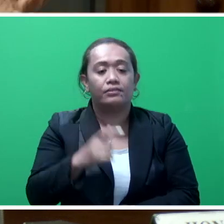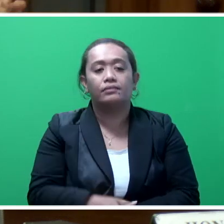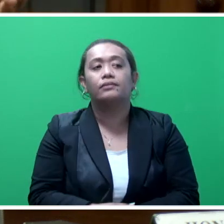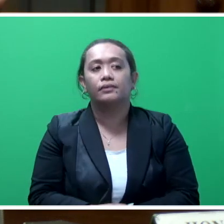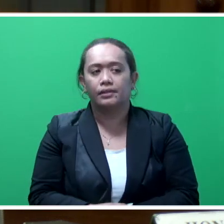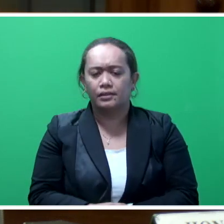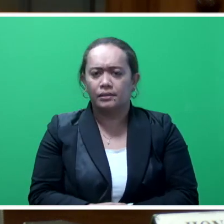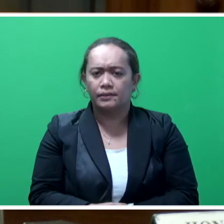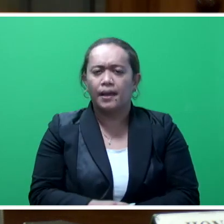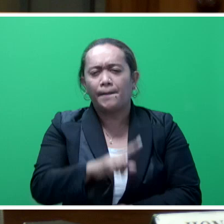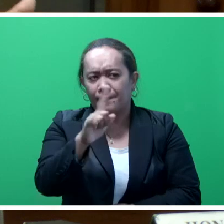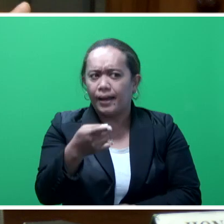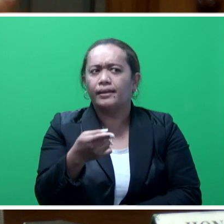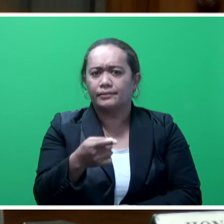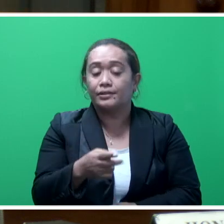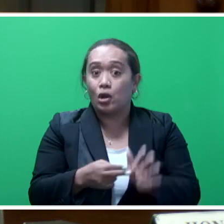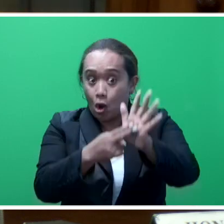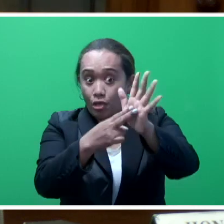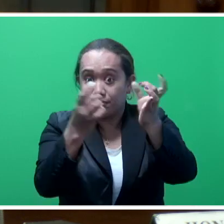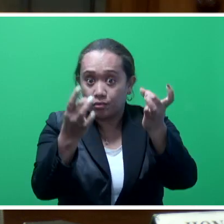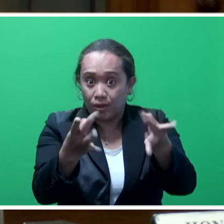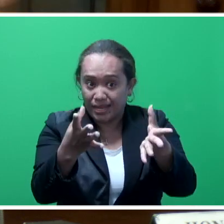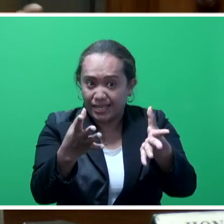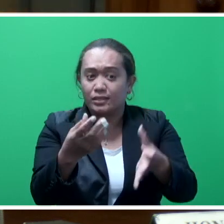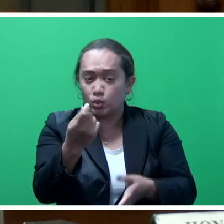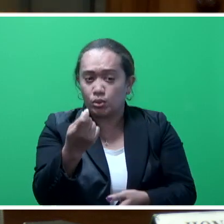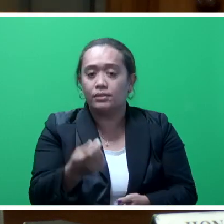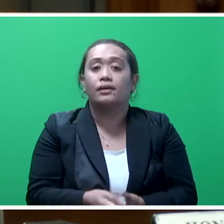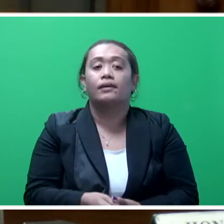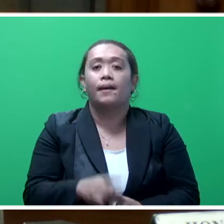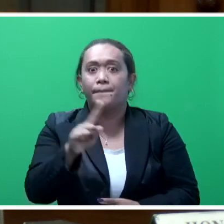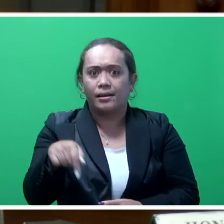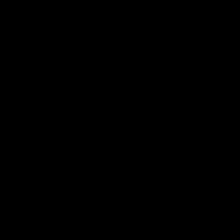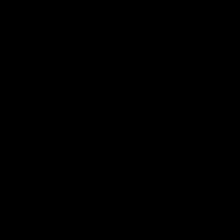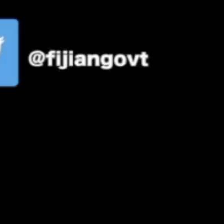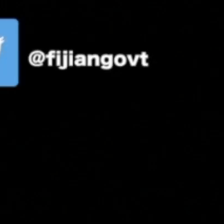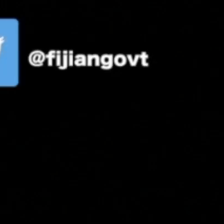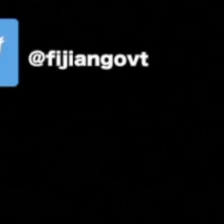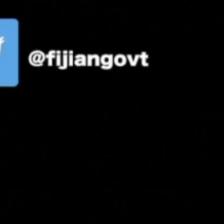as soon as we get into that, we can then also establish a slaughterhouse there.